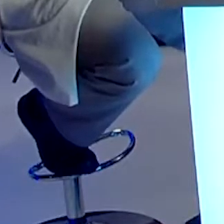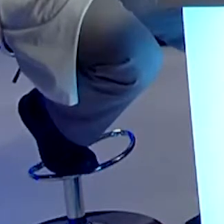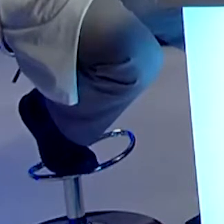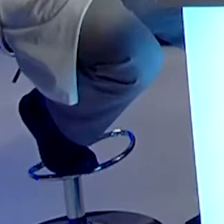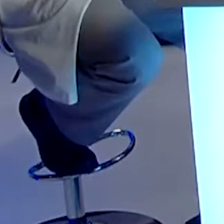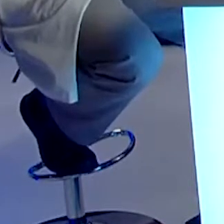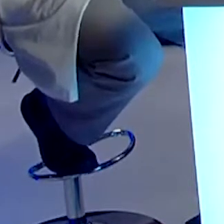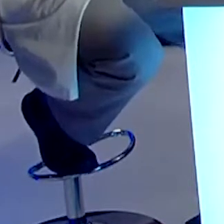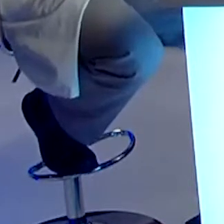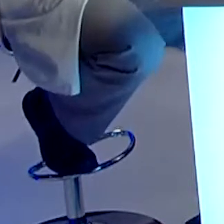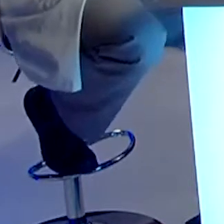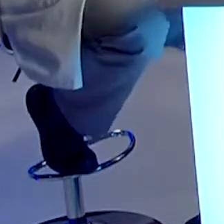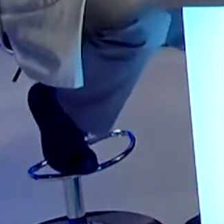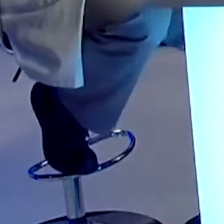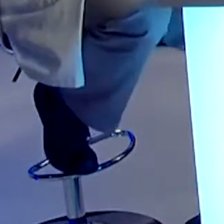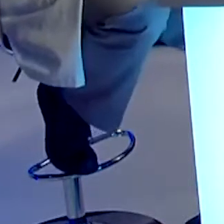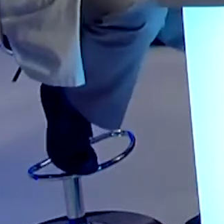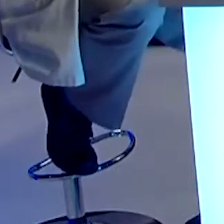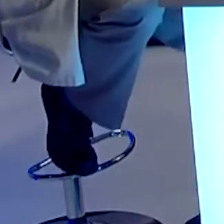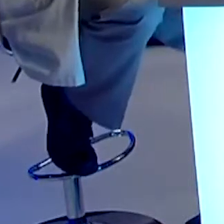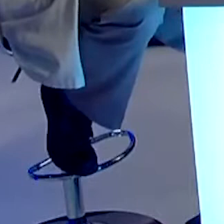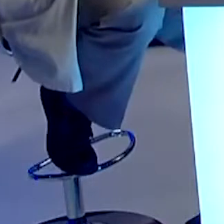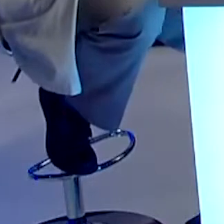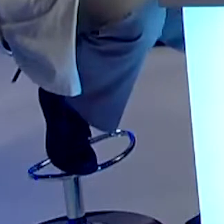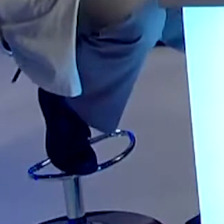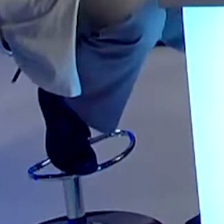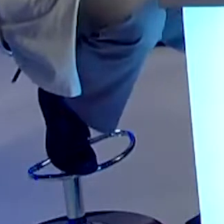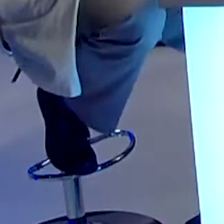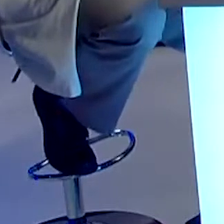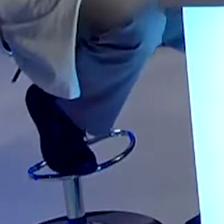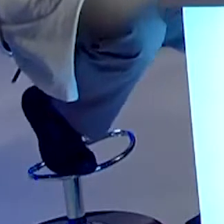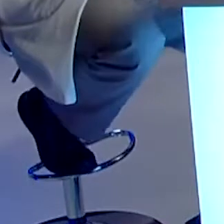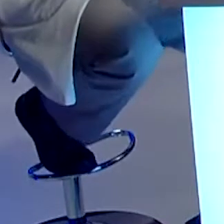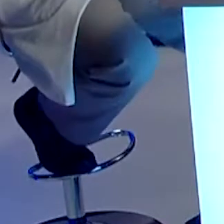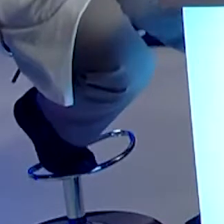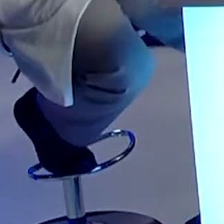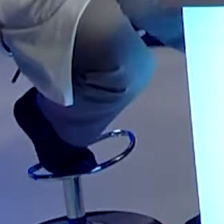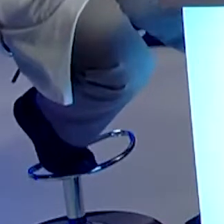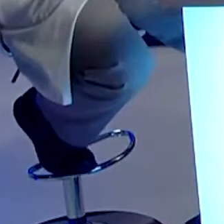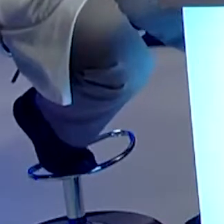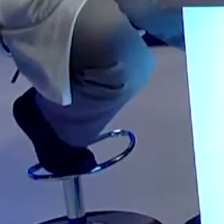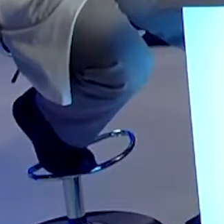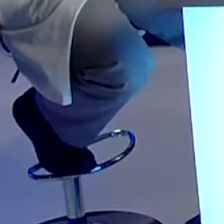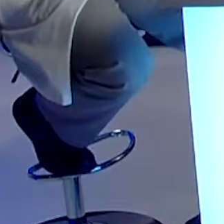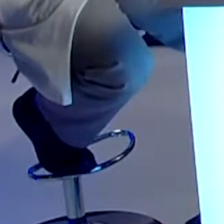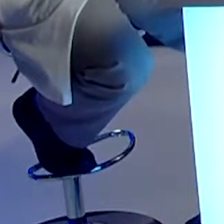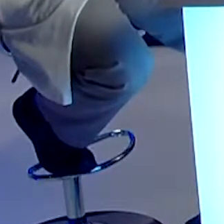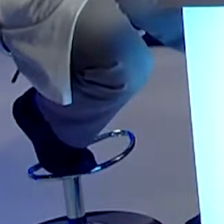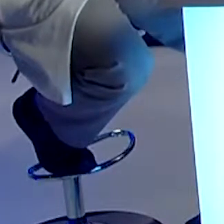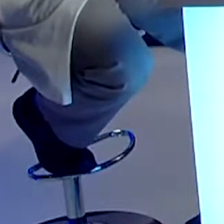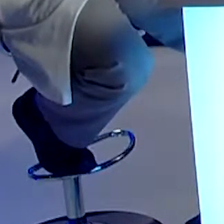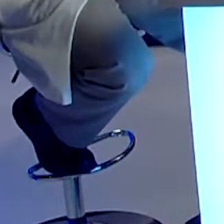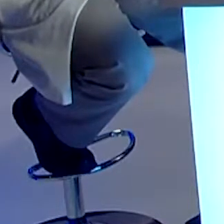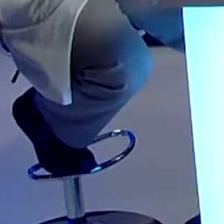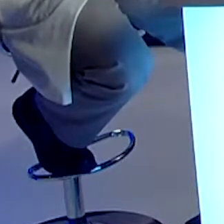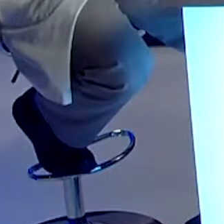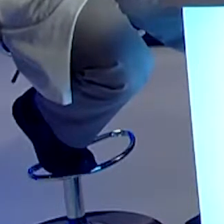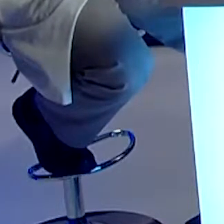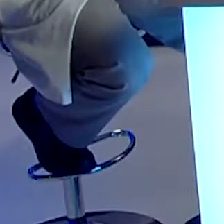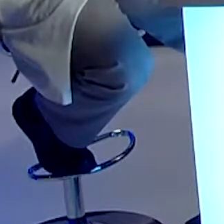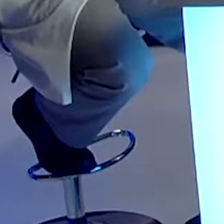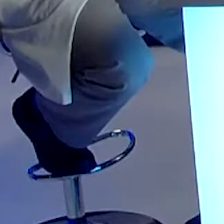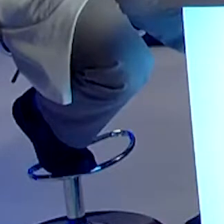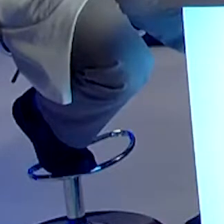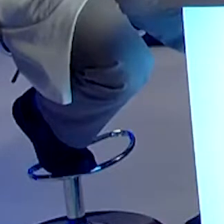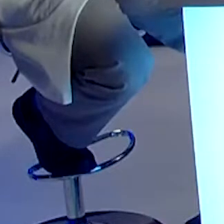the left is Michael Kennedy. On my left is Michael Kennedy. Michael Kennedy is our Associate Dean for Rural Medicine here at the University of Kansas Medical Center and